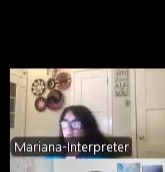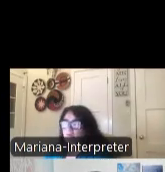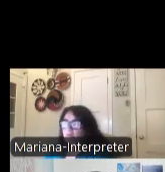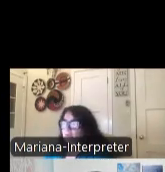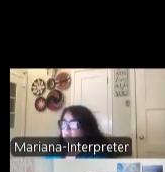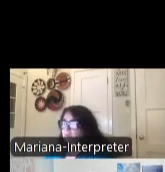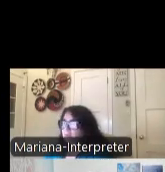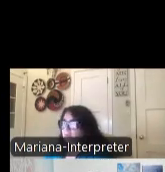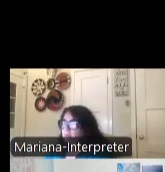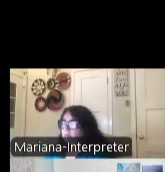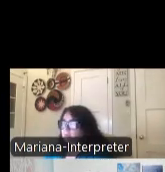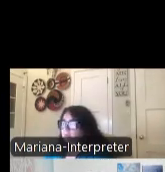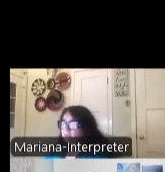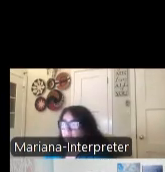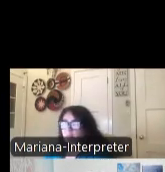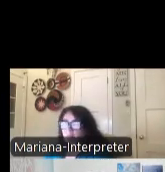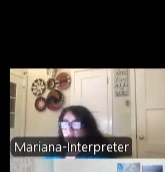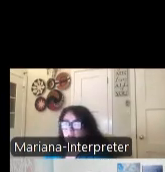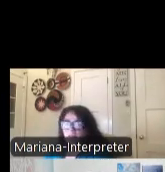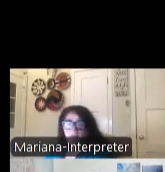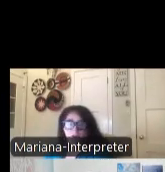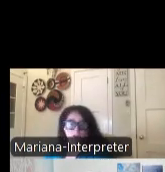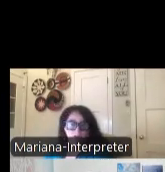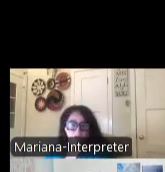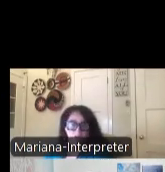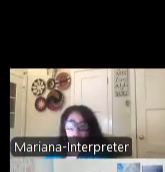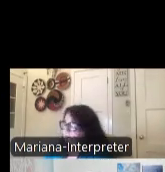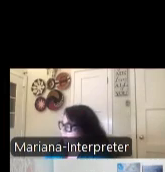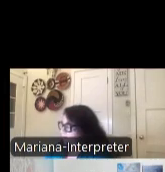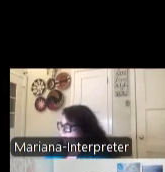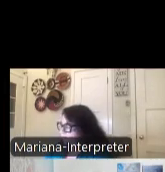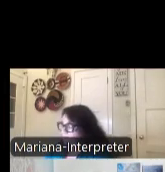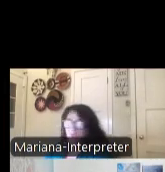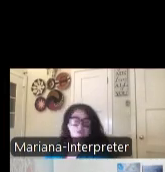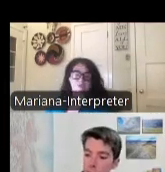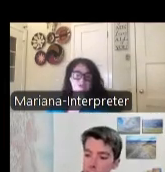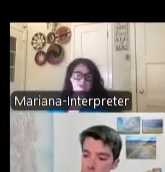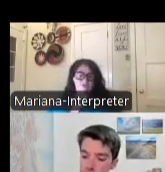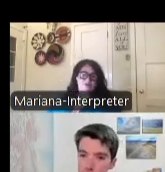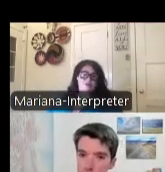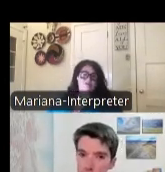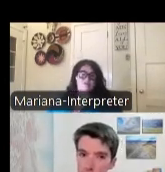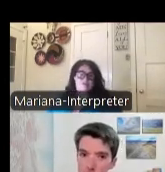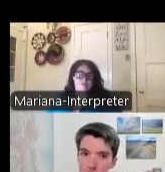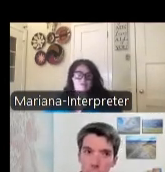stick around as long as the organizers are willing to stay online for this conversation.